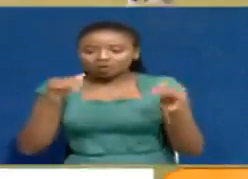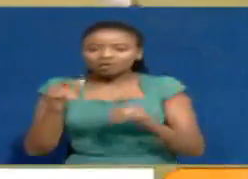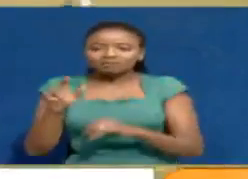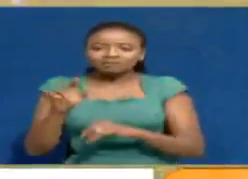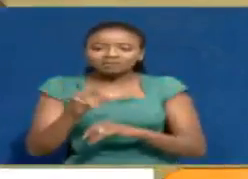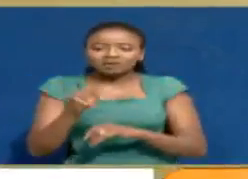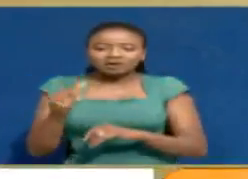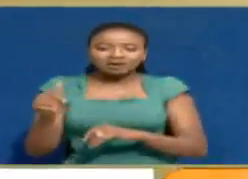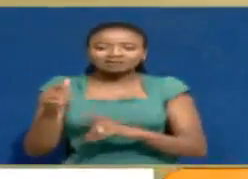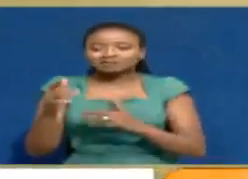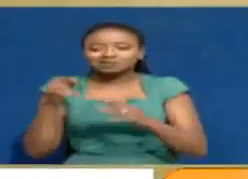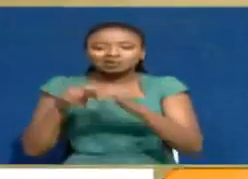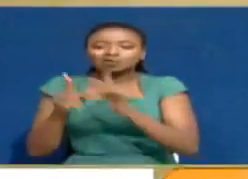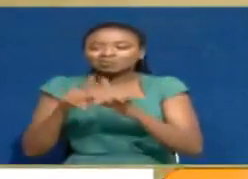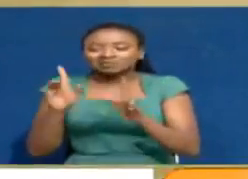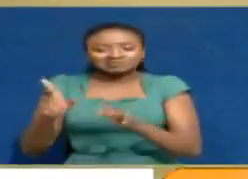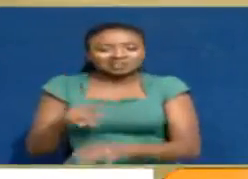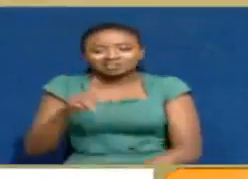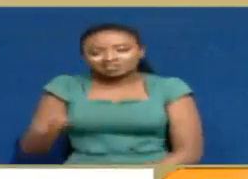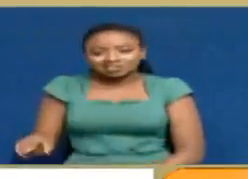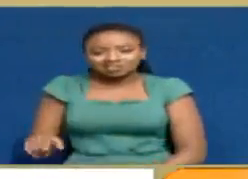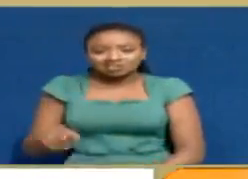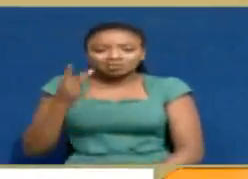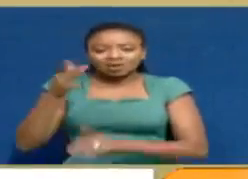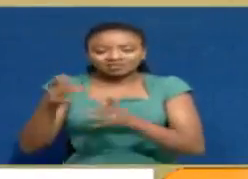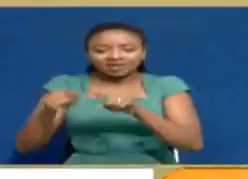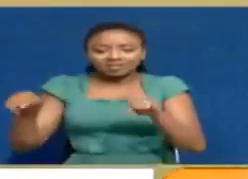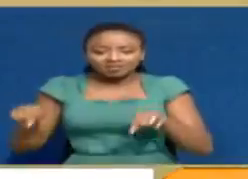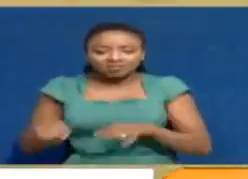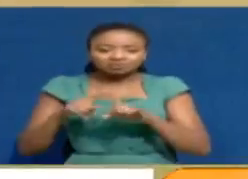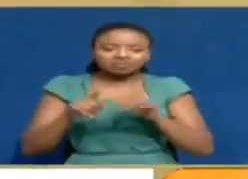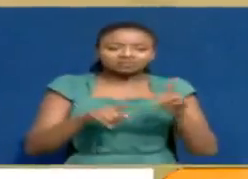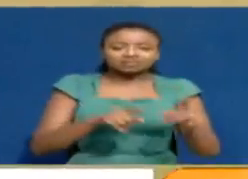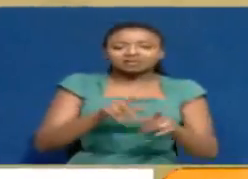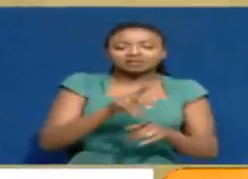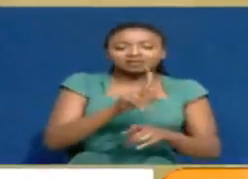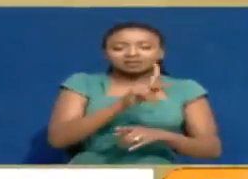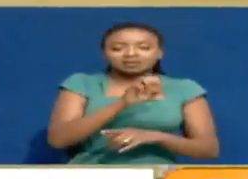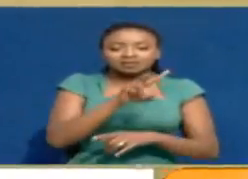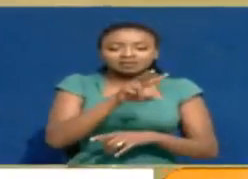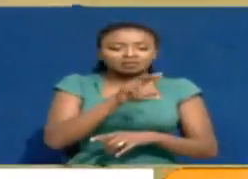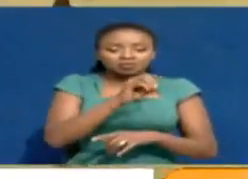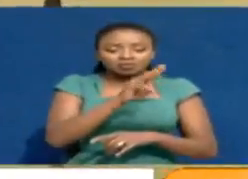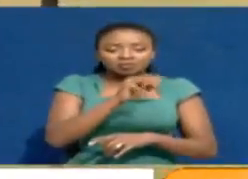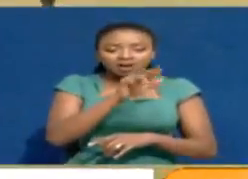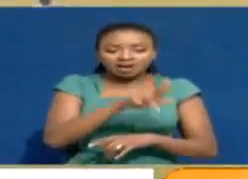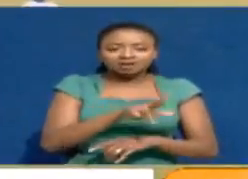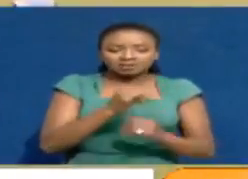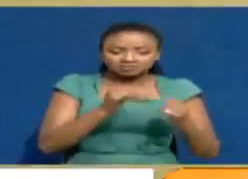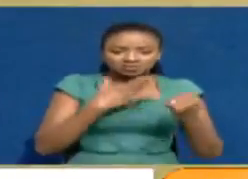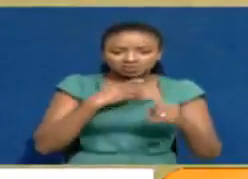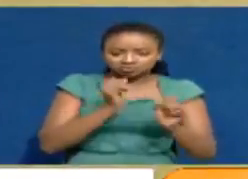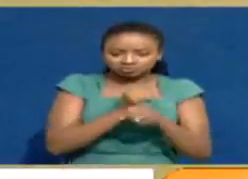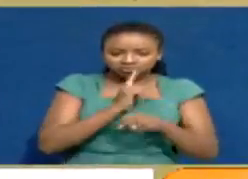was fouled in the box, but Kevin Kimani had his shot saved by Bidco shot stopper Omar Adisa to ensure that